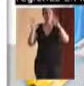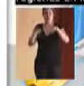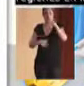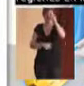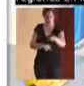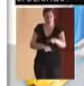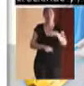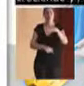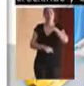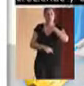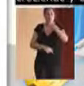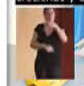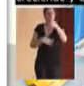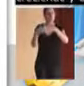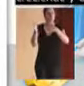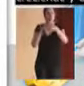increase, and the